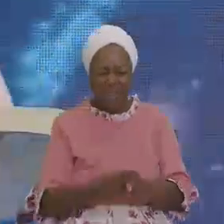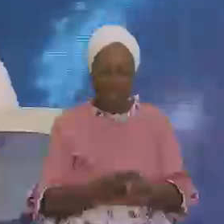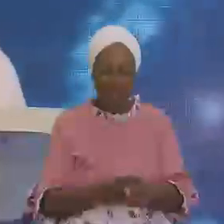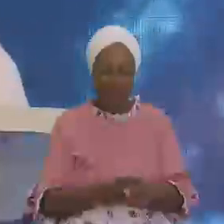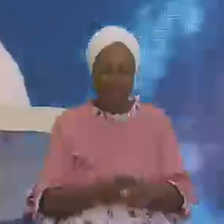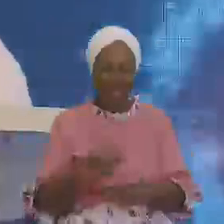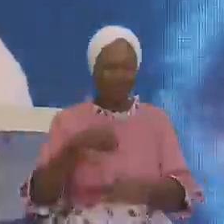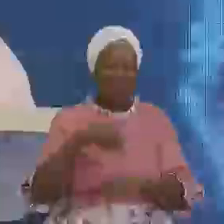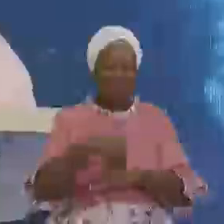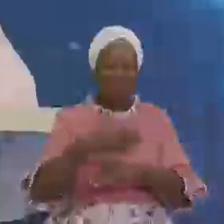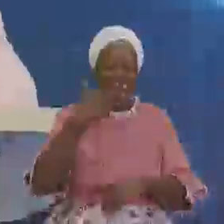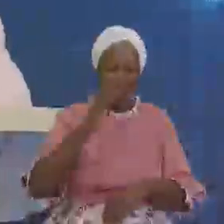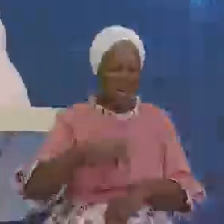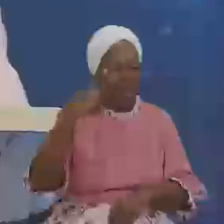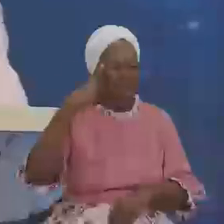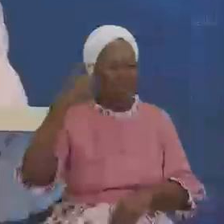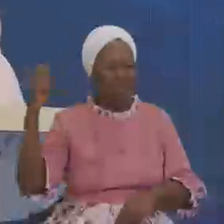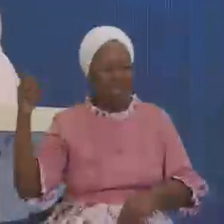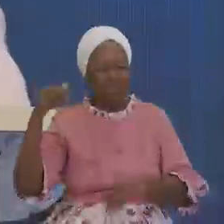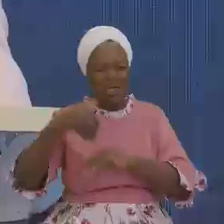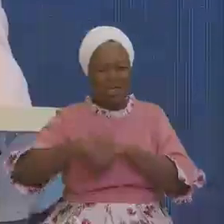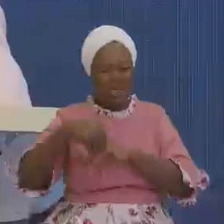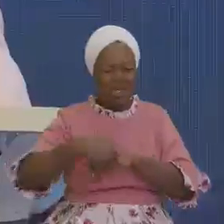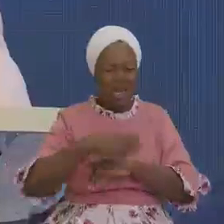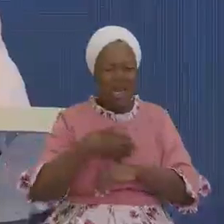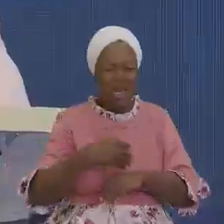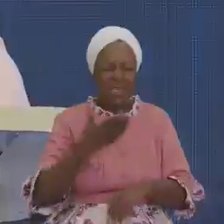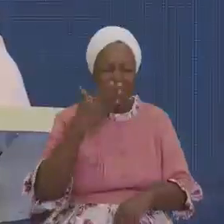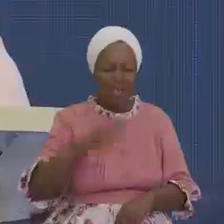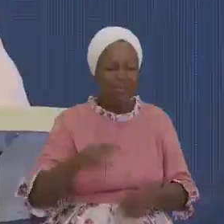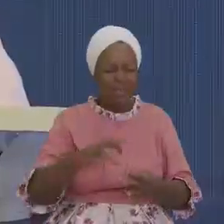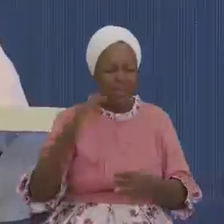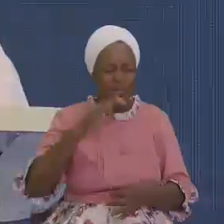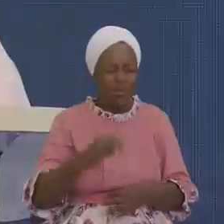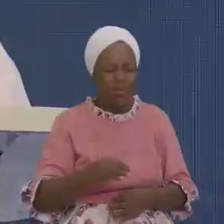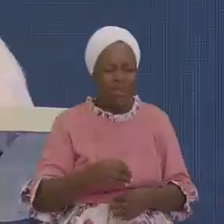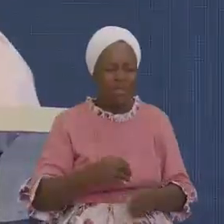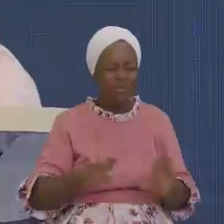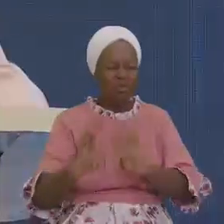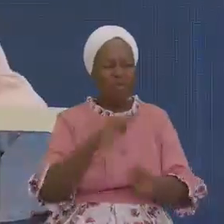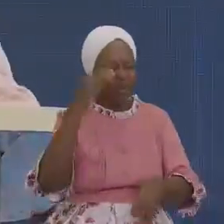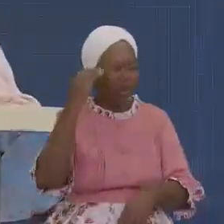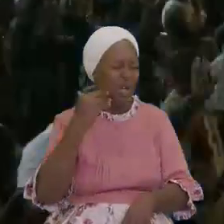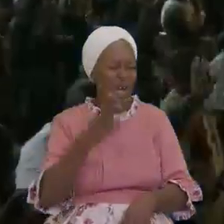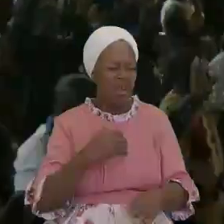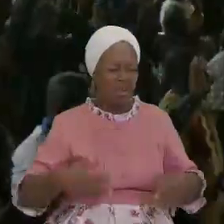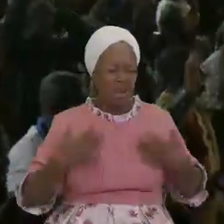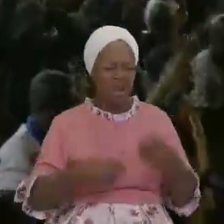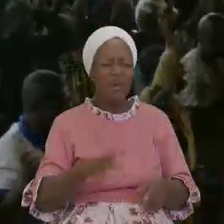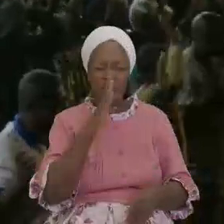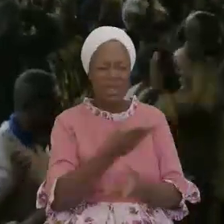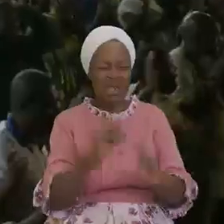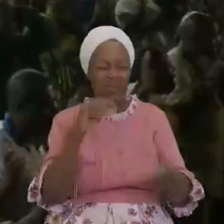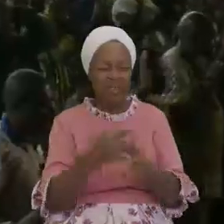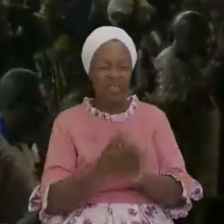Nightmares, evil spirits tormenting your head and your life, be delivered in Jesus' name.